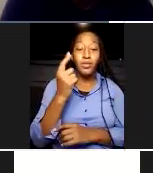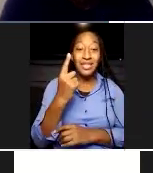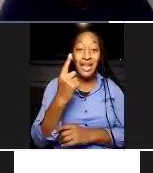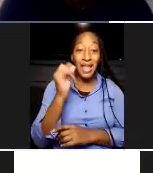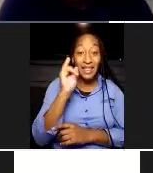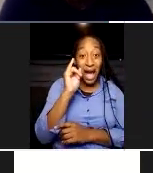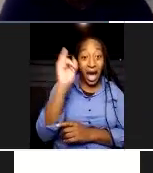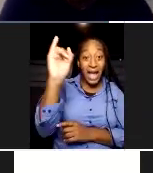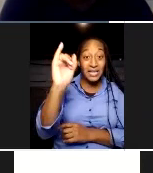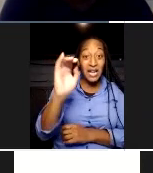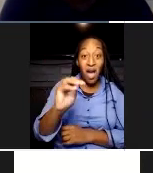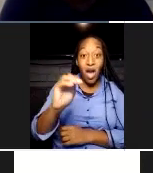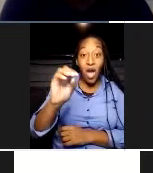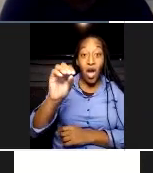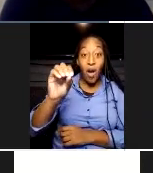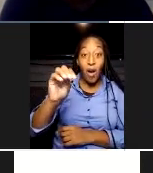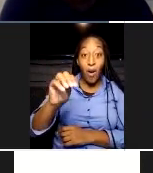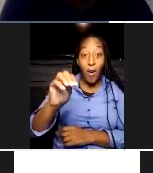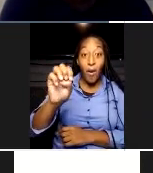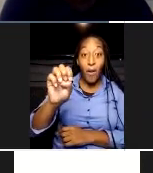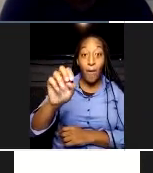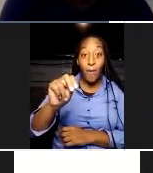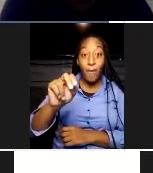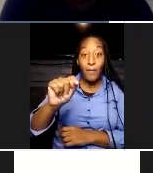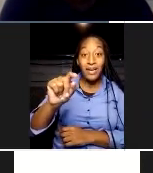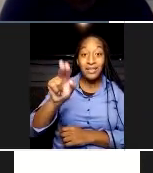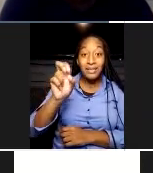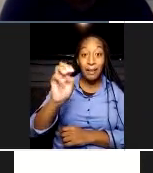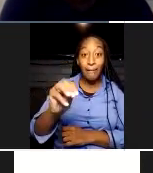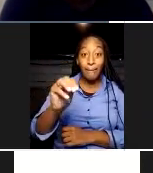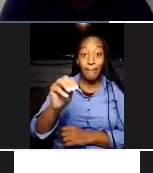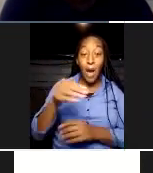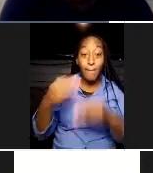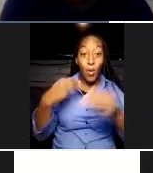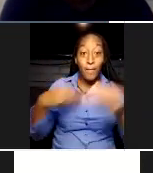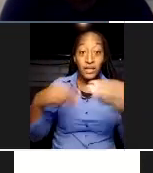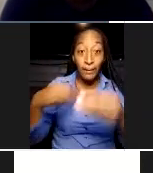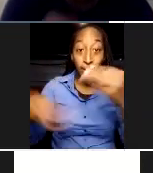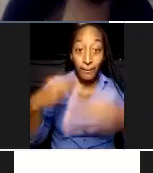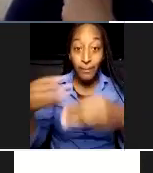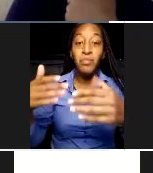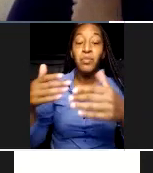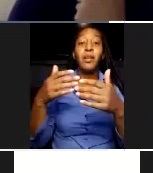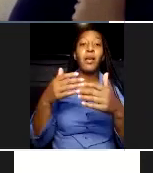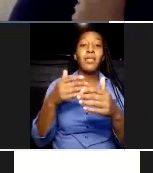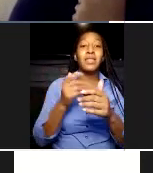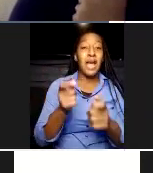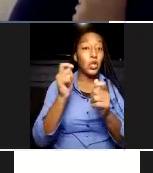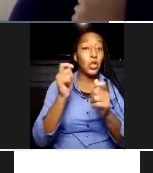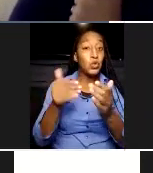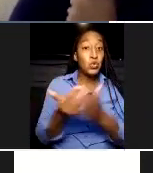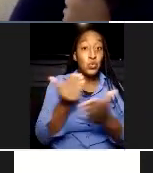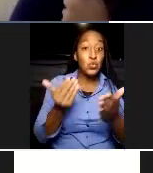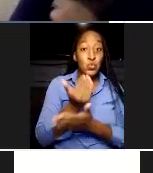new, linear momentum is actually connected to something that we've studied, and that is Newton's second